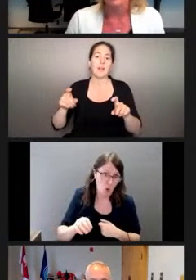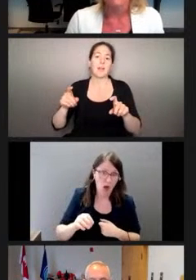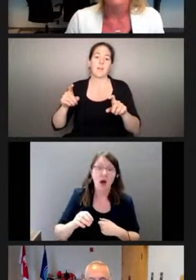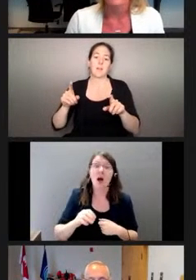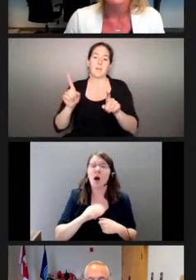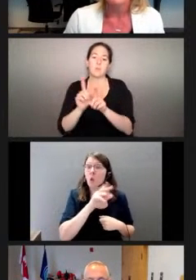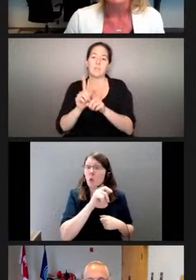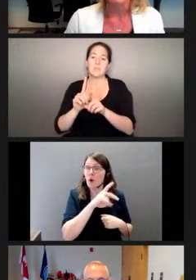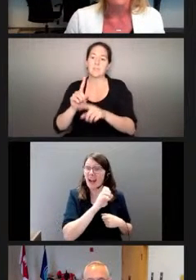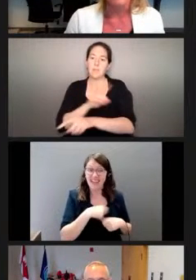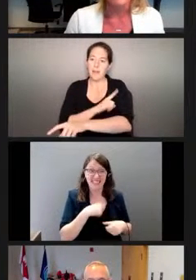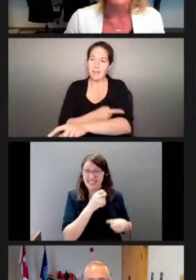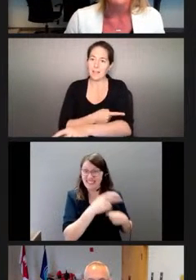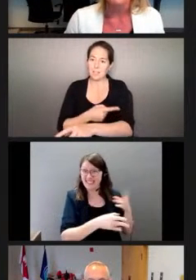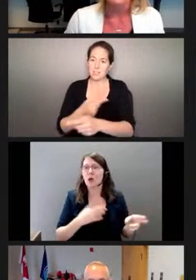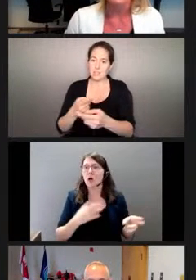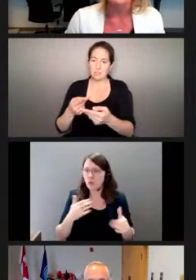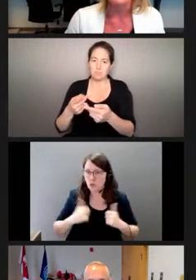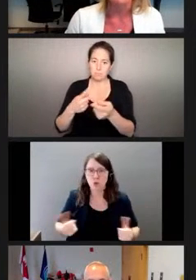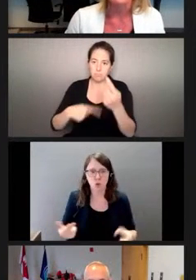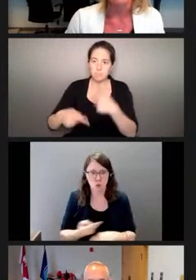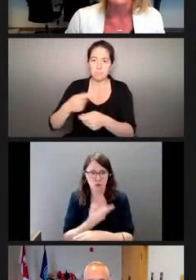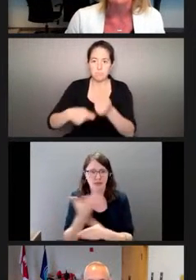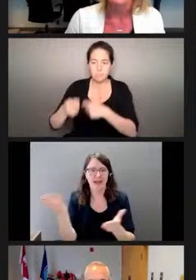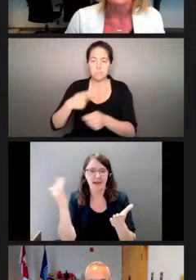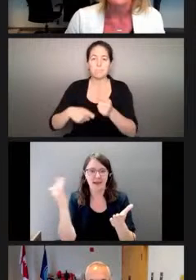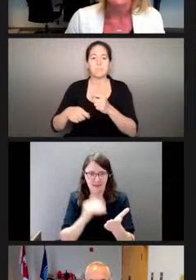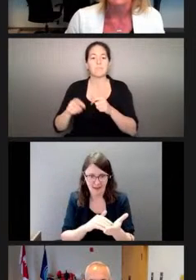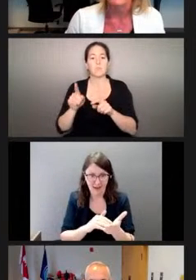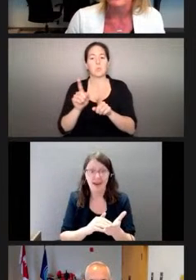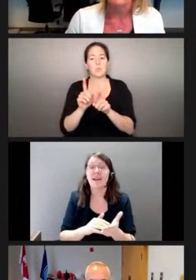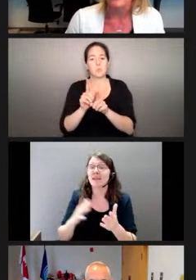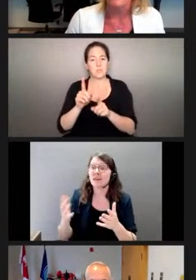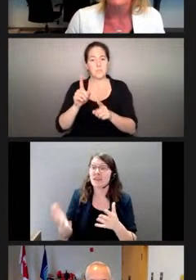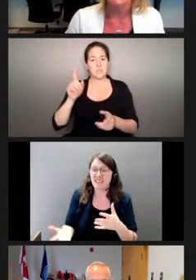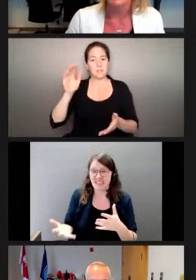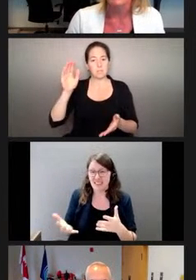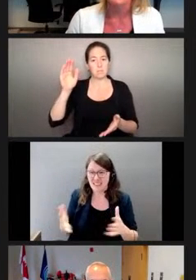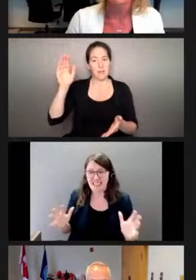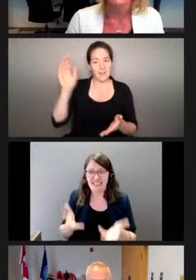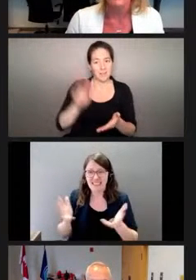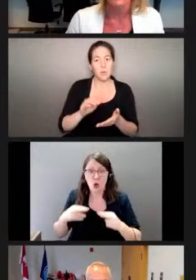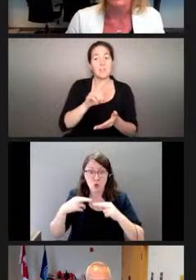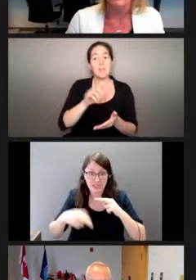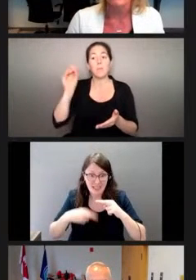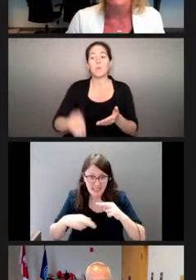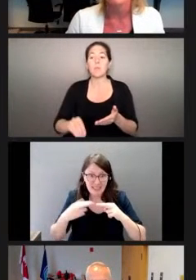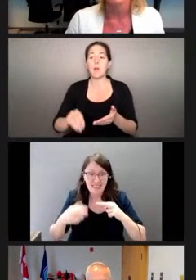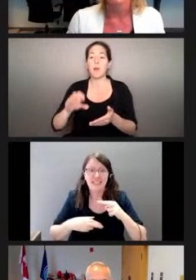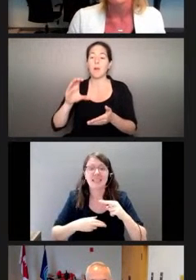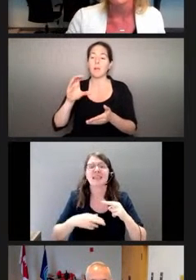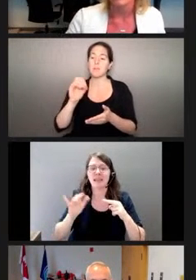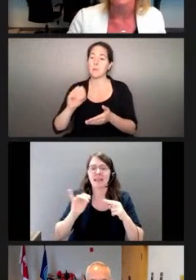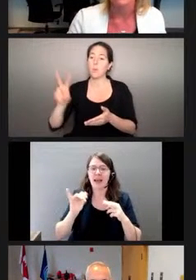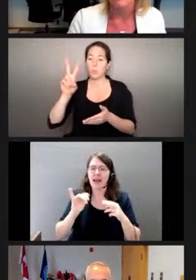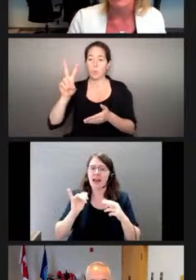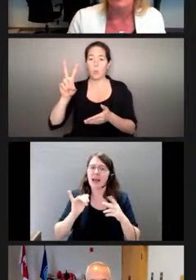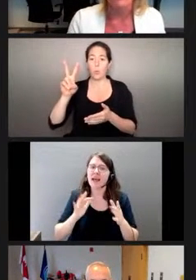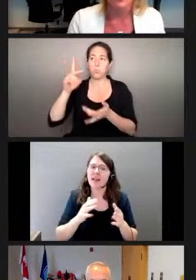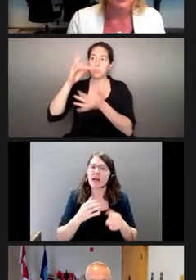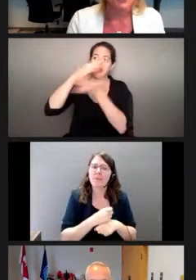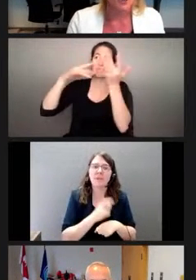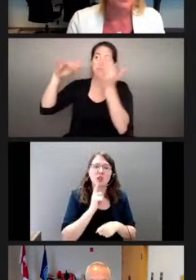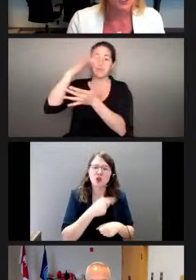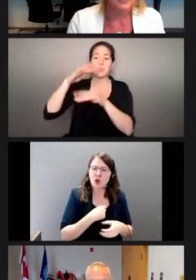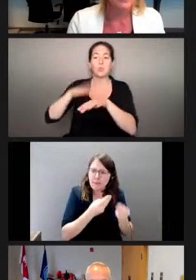garbage stream, and aspiring to reduce the city's waste management system's greenhouse gas emissions by 100%, which aligns with council's